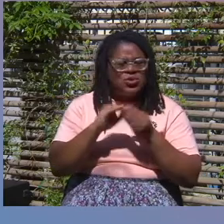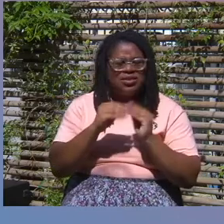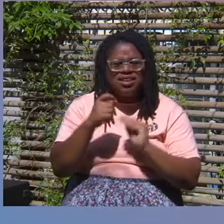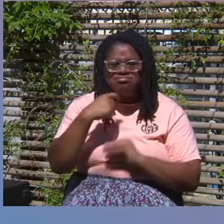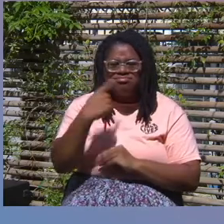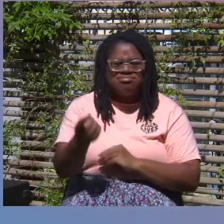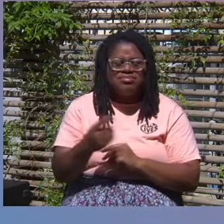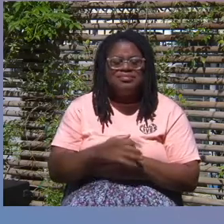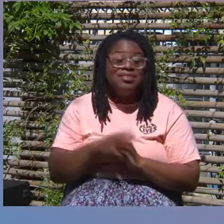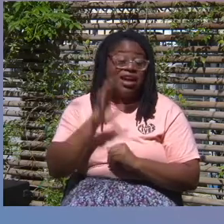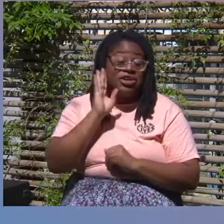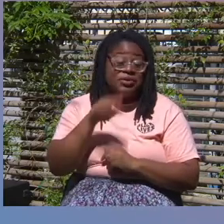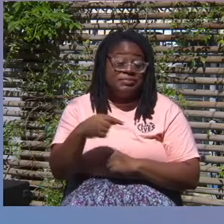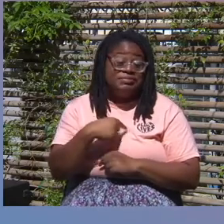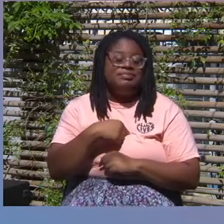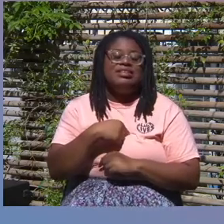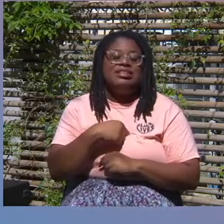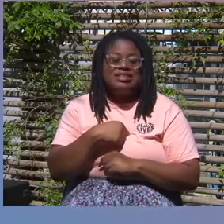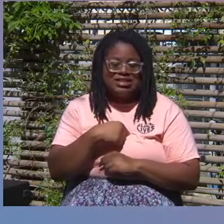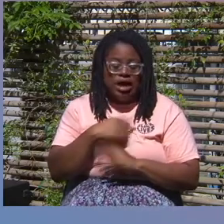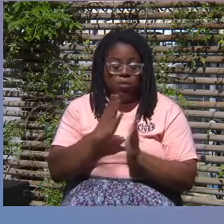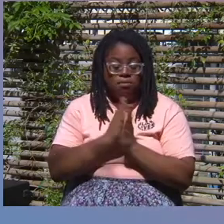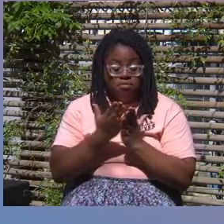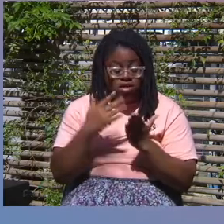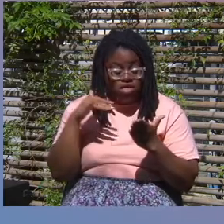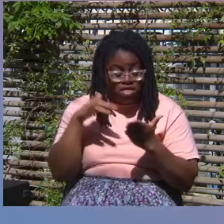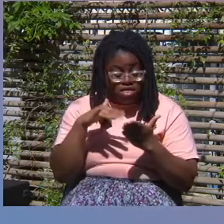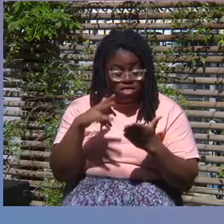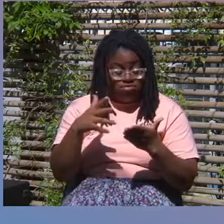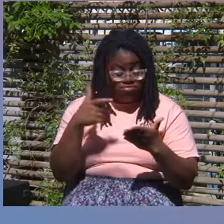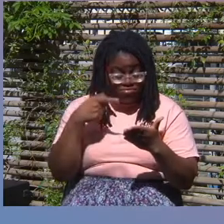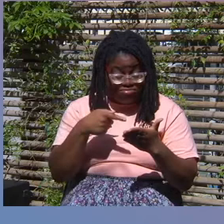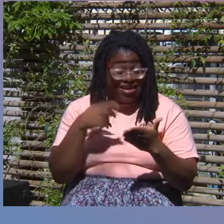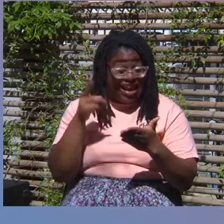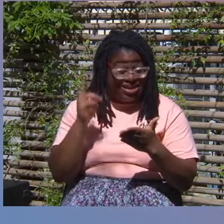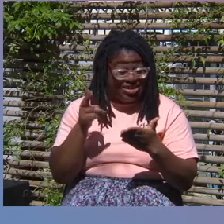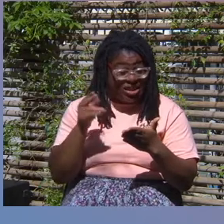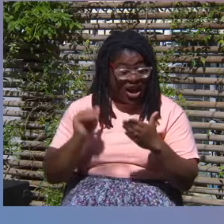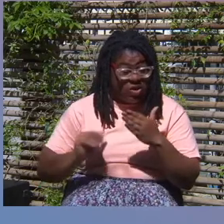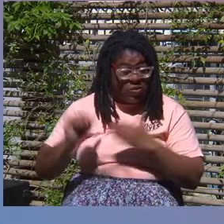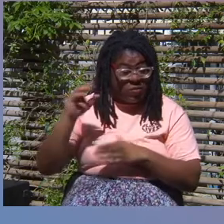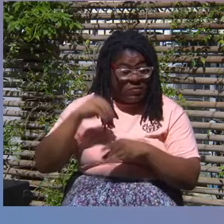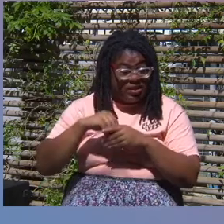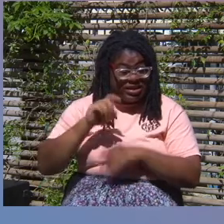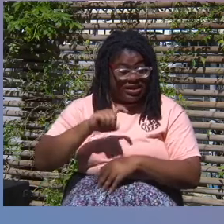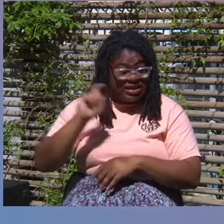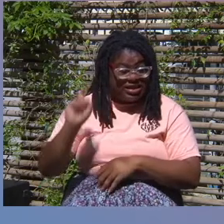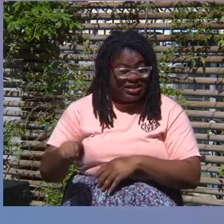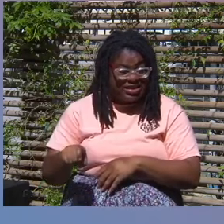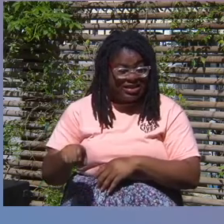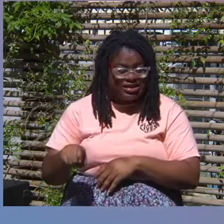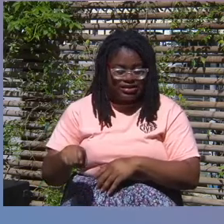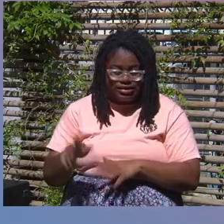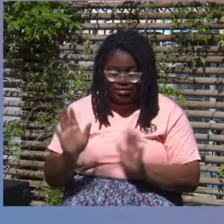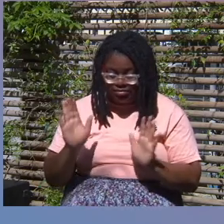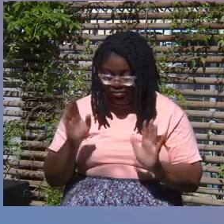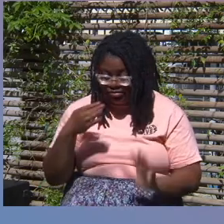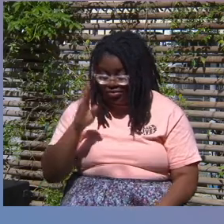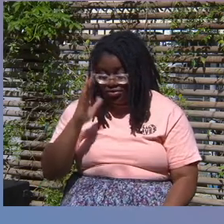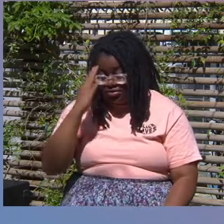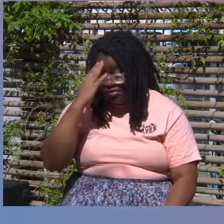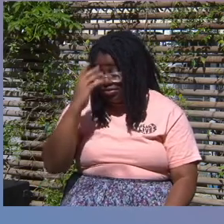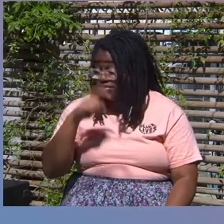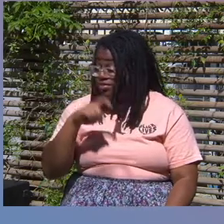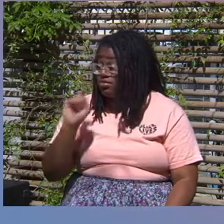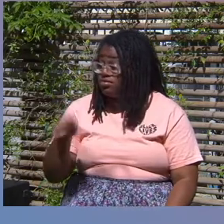told. I know, because I was a really good student in history. And I grew up in Texas. Oh, Lord, have mercy, Texas.